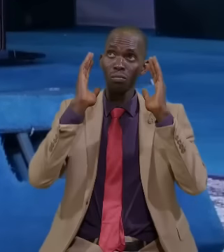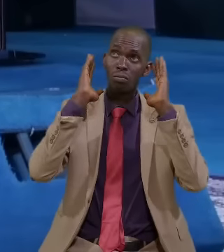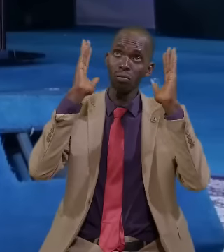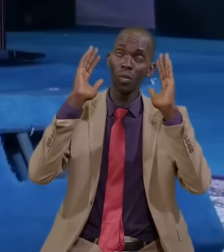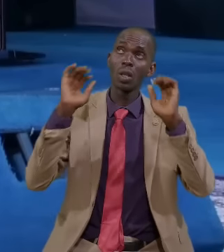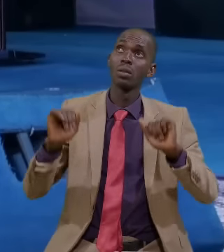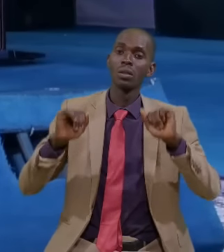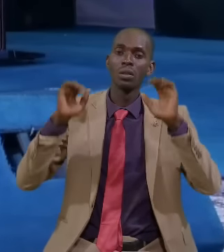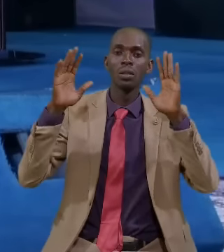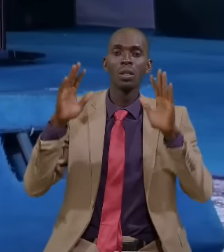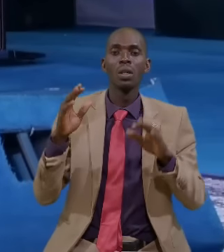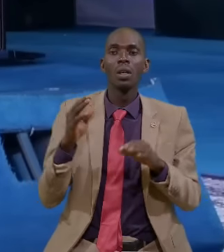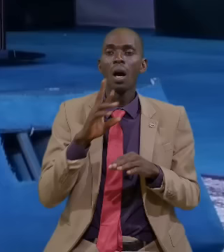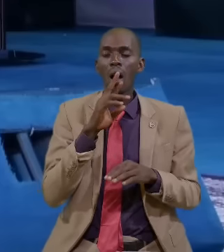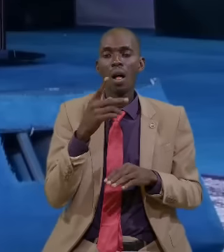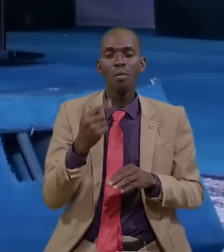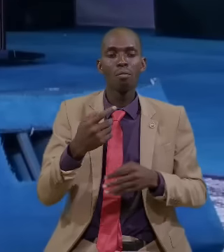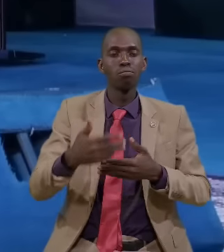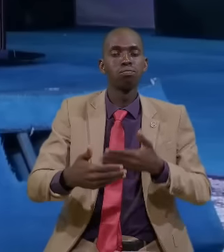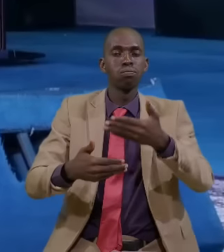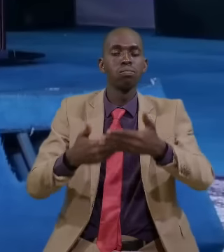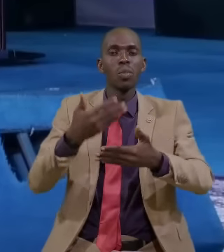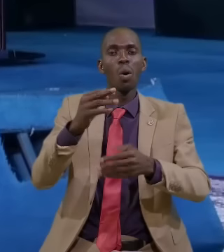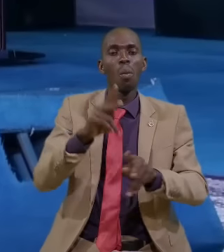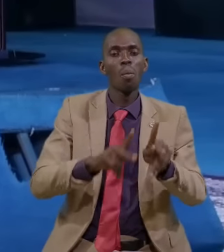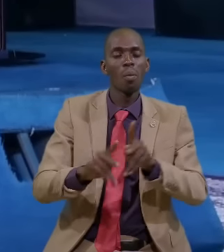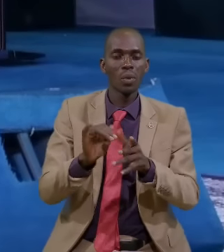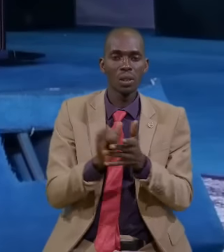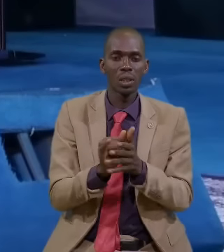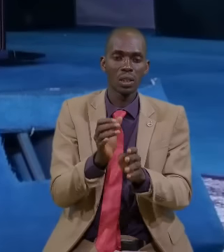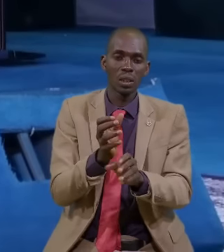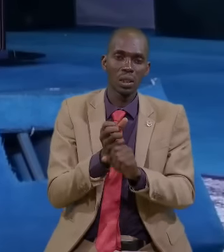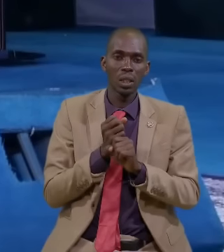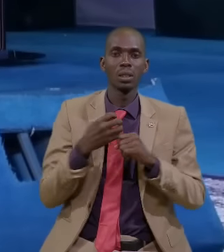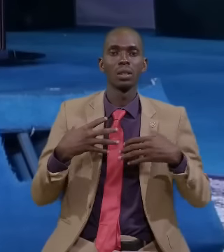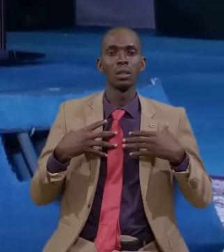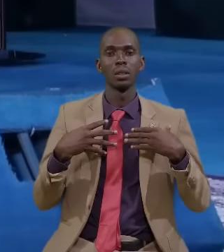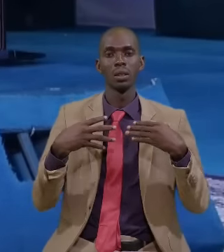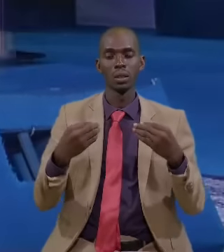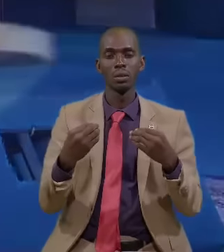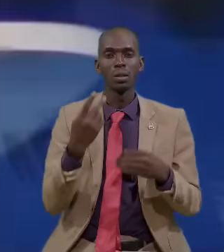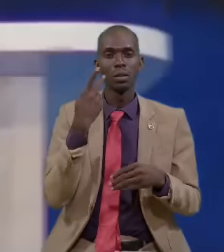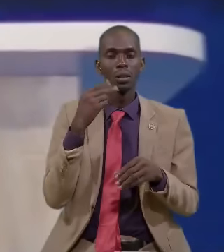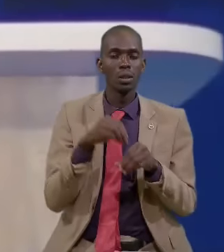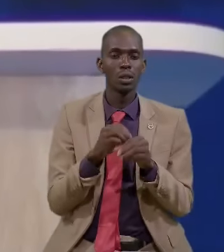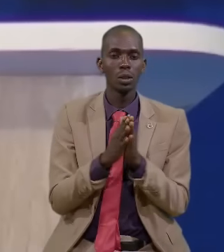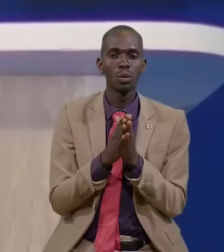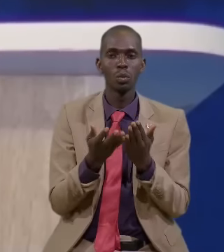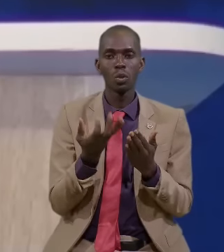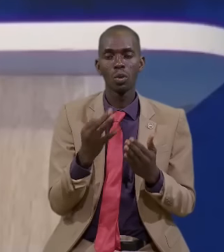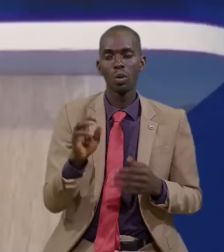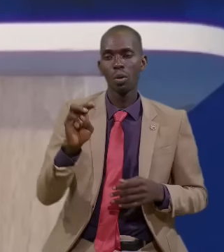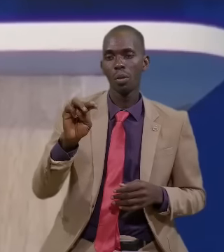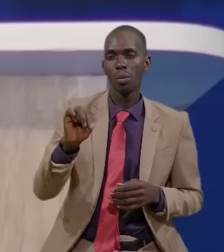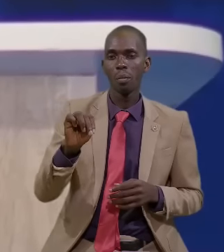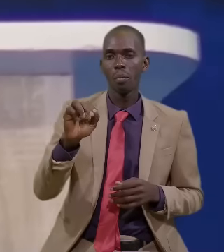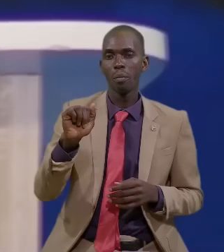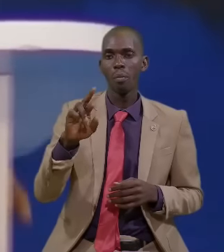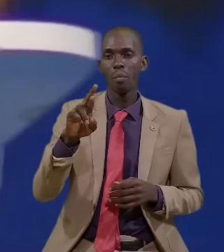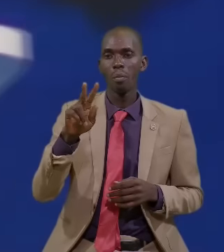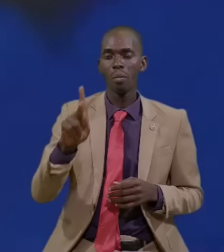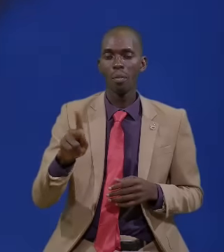of those who are healed. I want you to look at Mark chapter 10, verse 51. In Mark